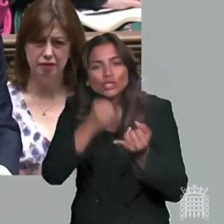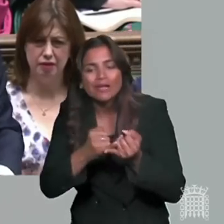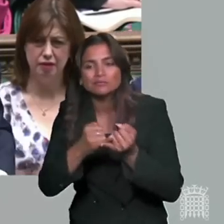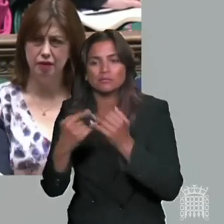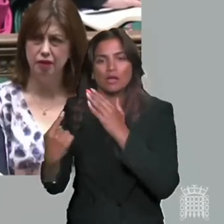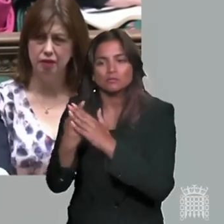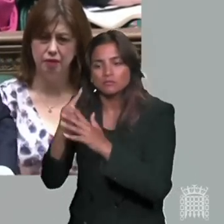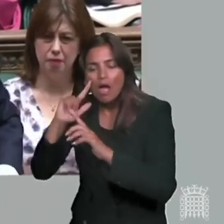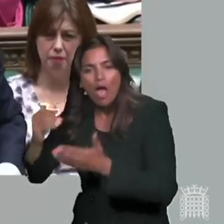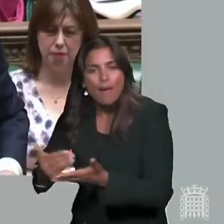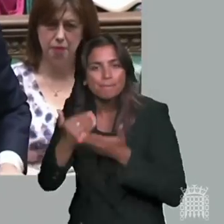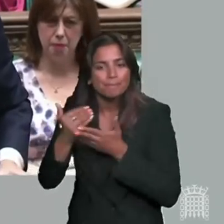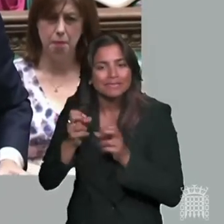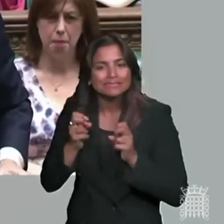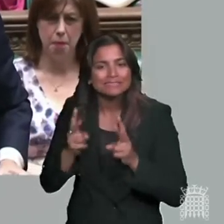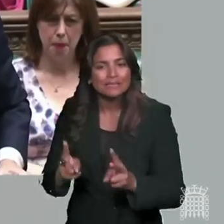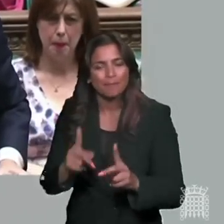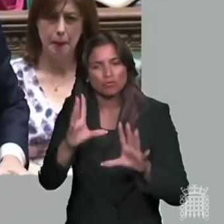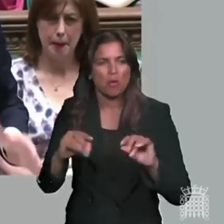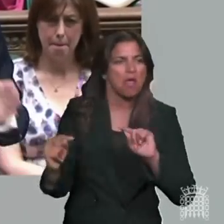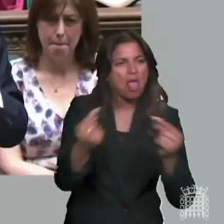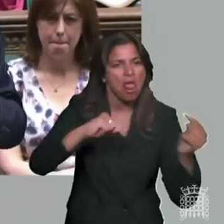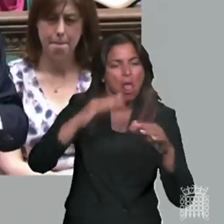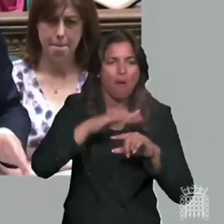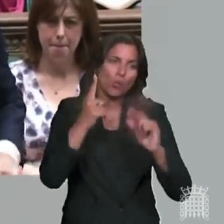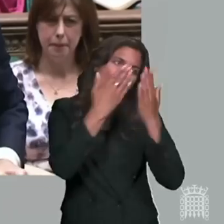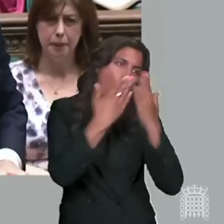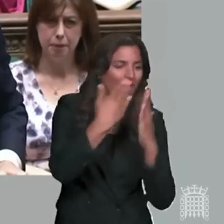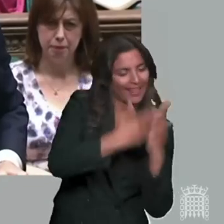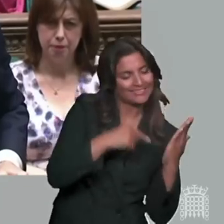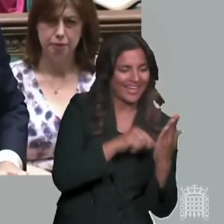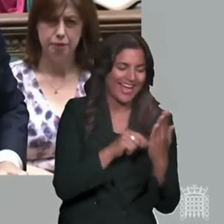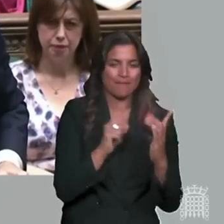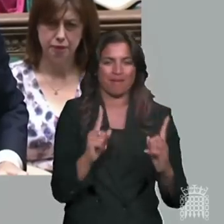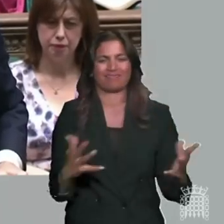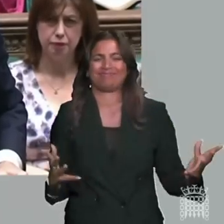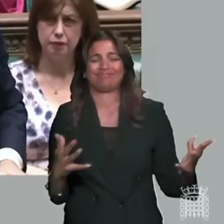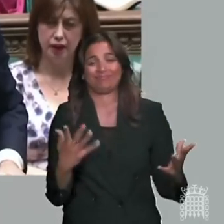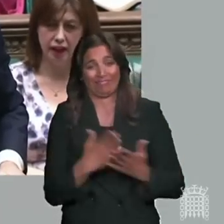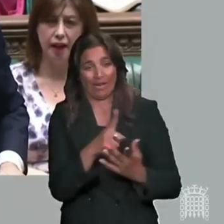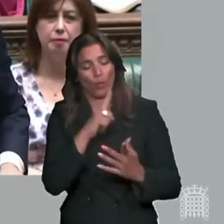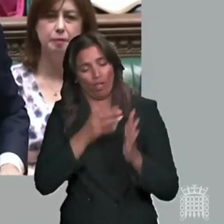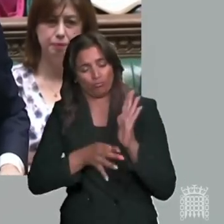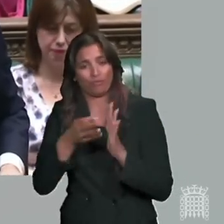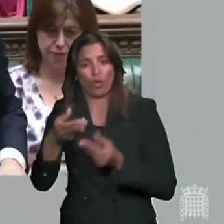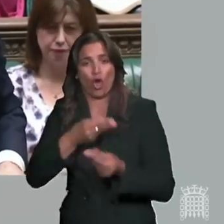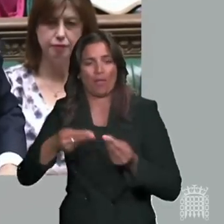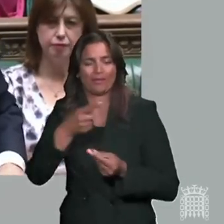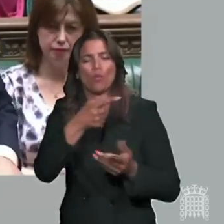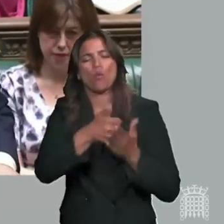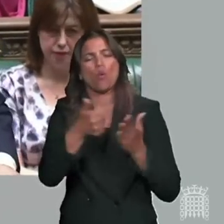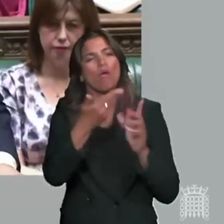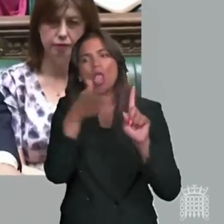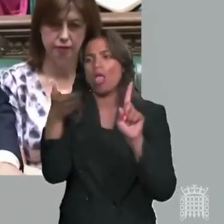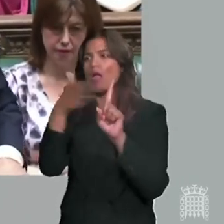gets honours, the country would be in a far better state. But once again, he's lost control, and once again, it's working